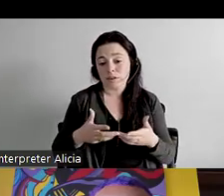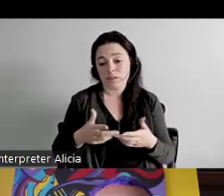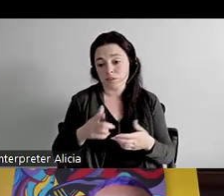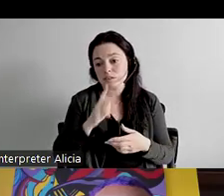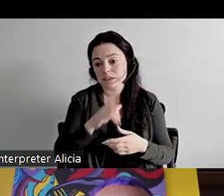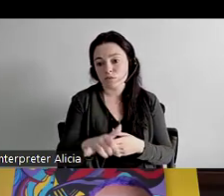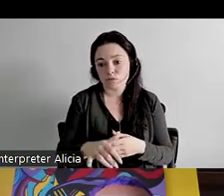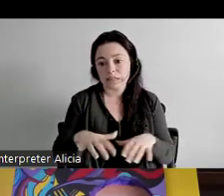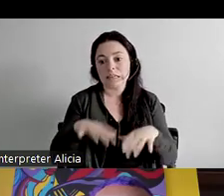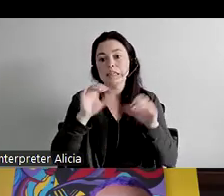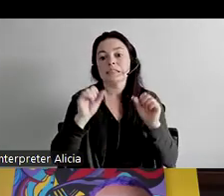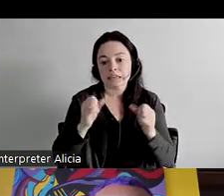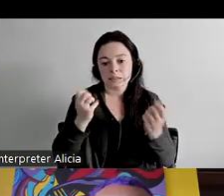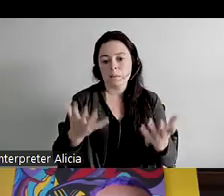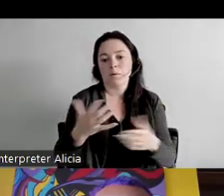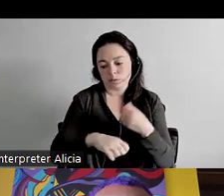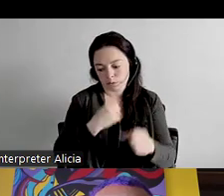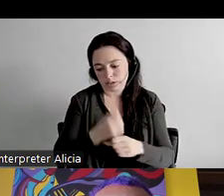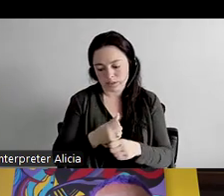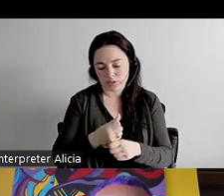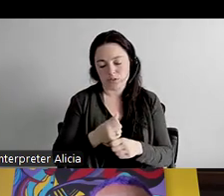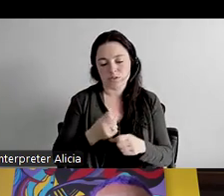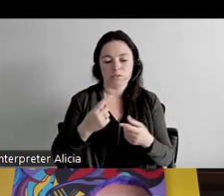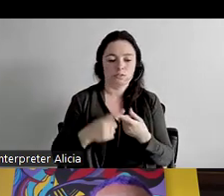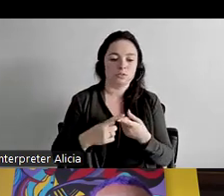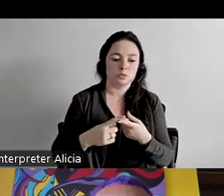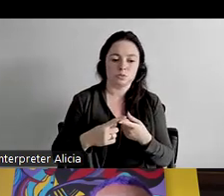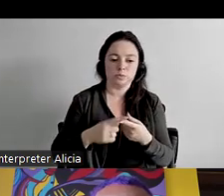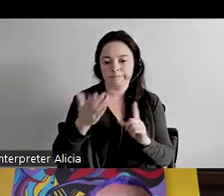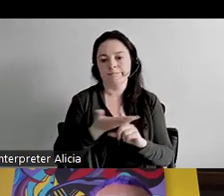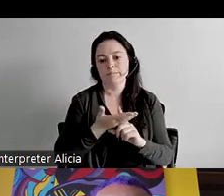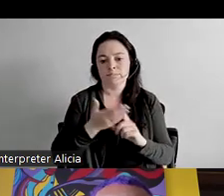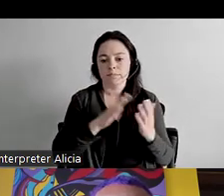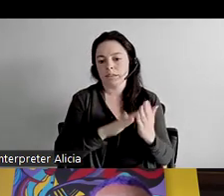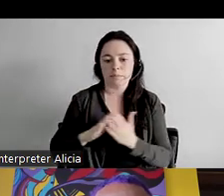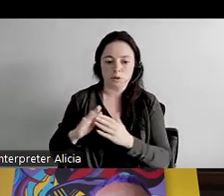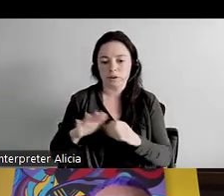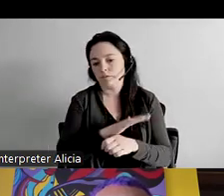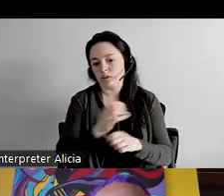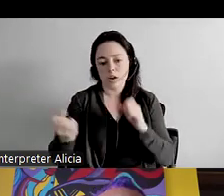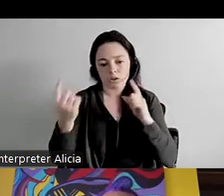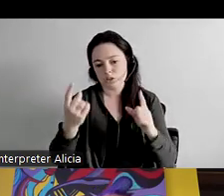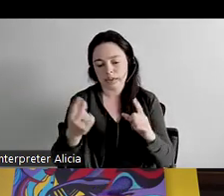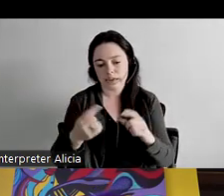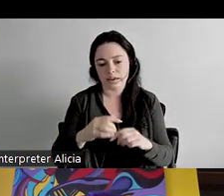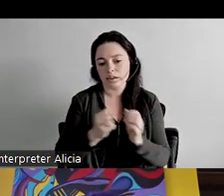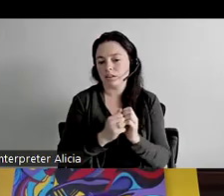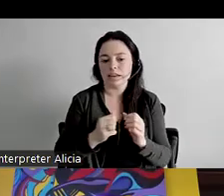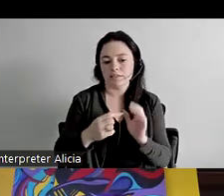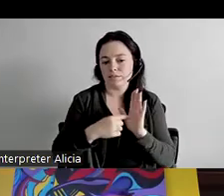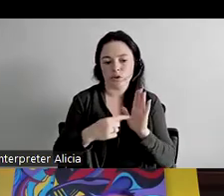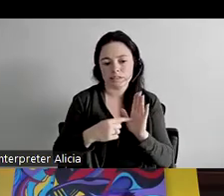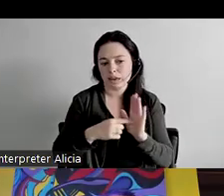takes multiple years sometimes to get the community to fully understand, say, Arts Bloom, how it works,